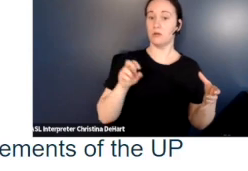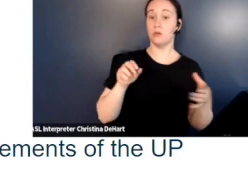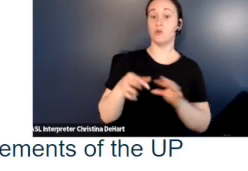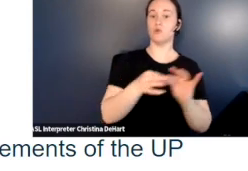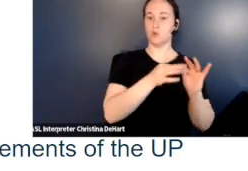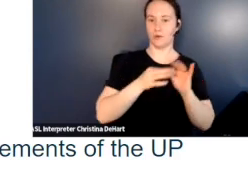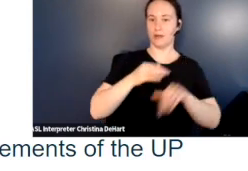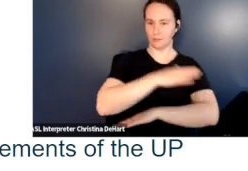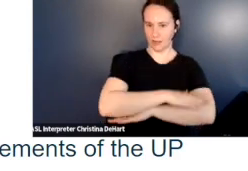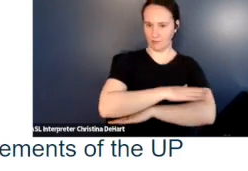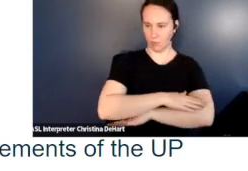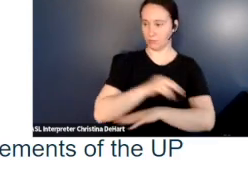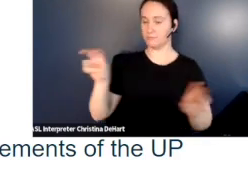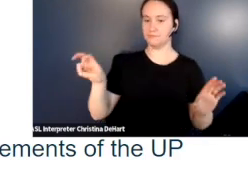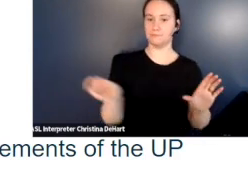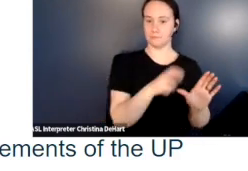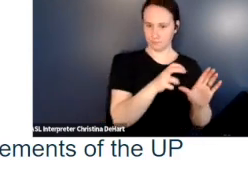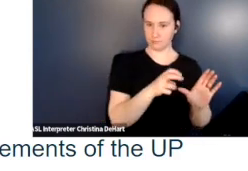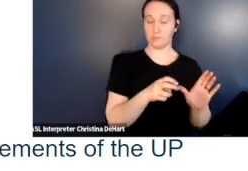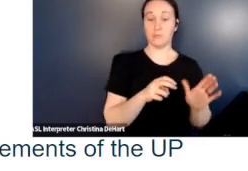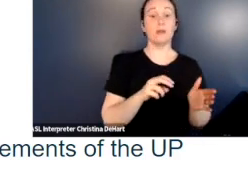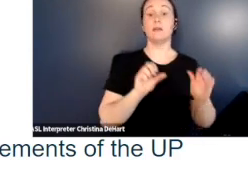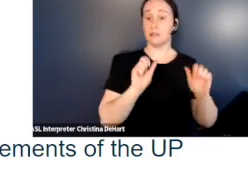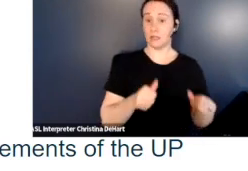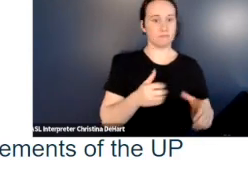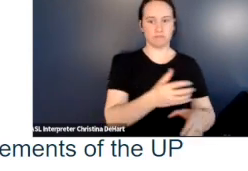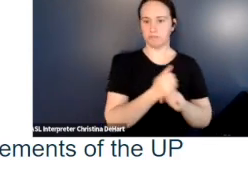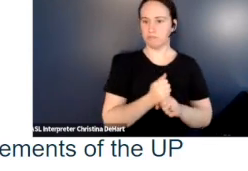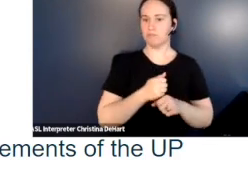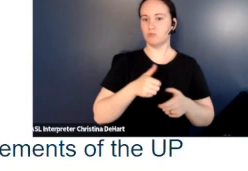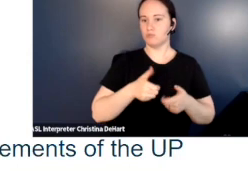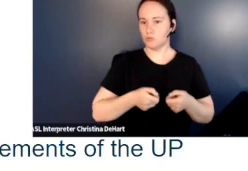begin utilizing the chat and text functionality there.